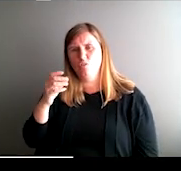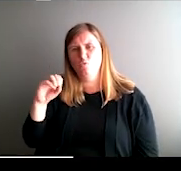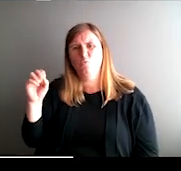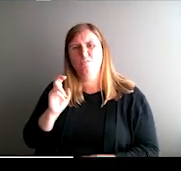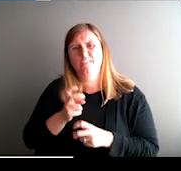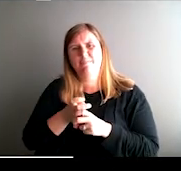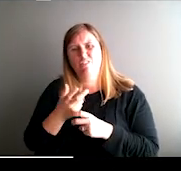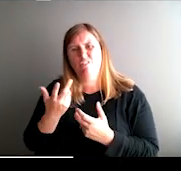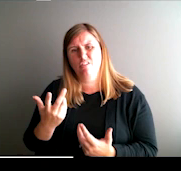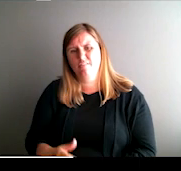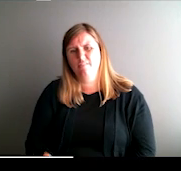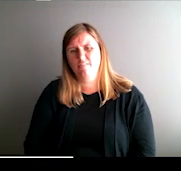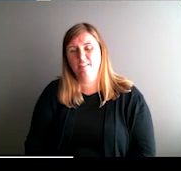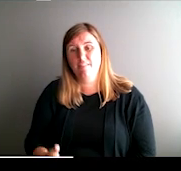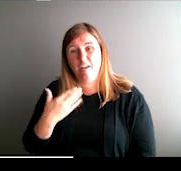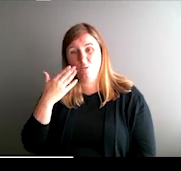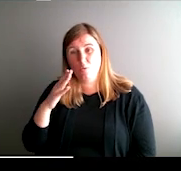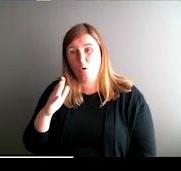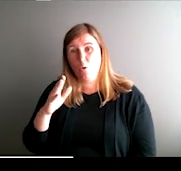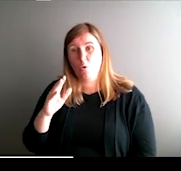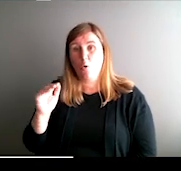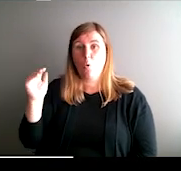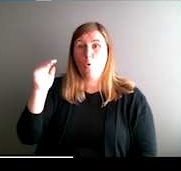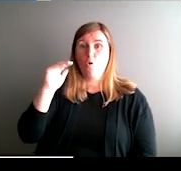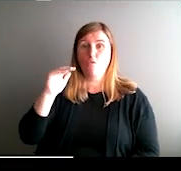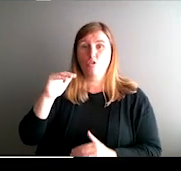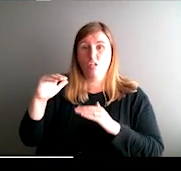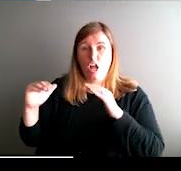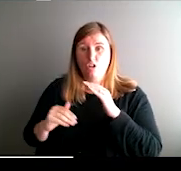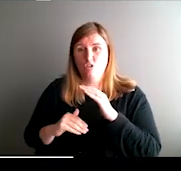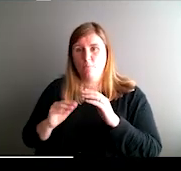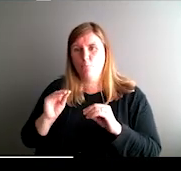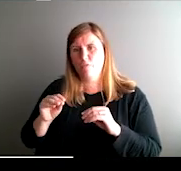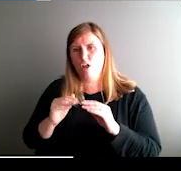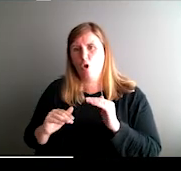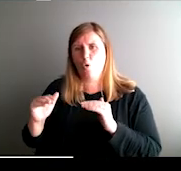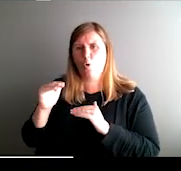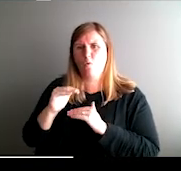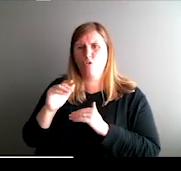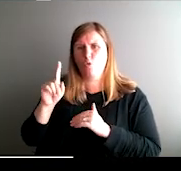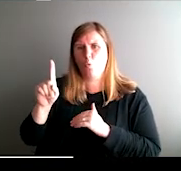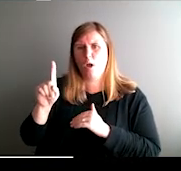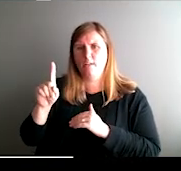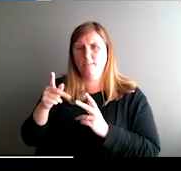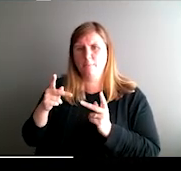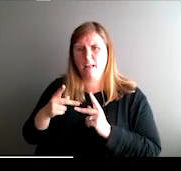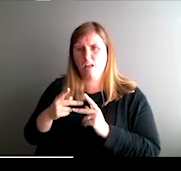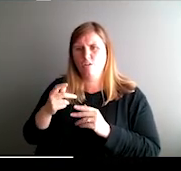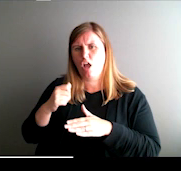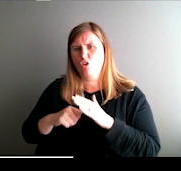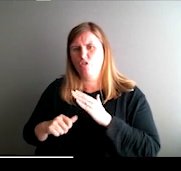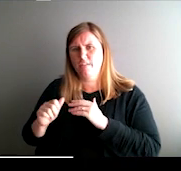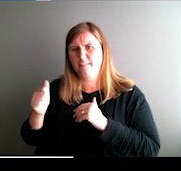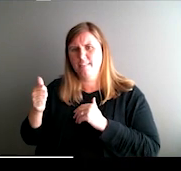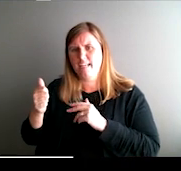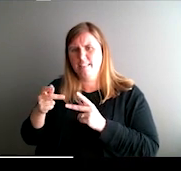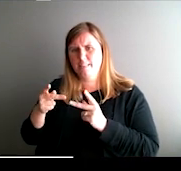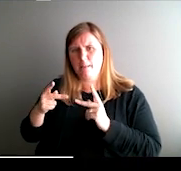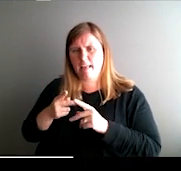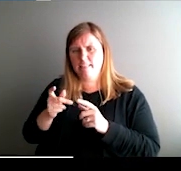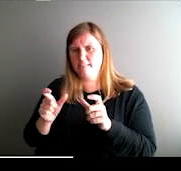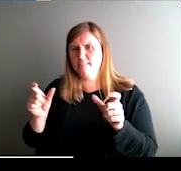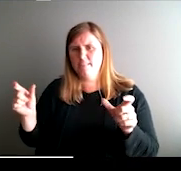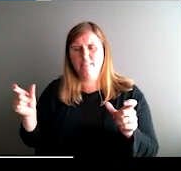hard. If I don't know over from under, and you're telling me put that over the ones place, but put that underneath the tens place,